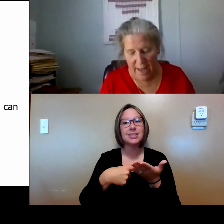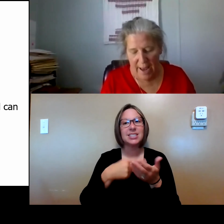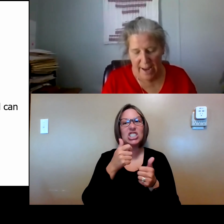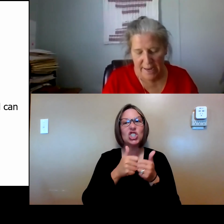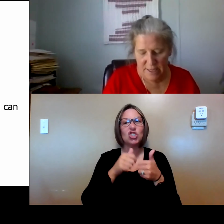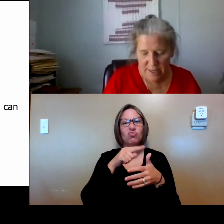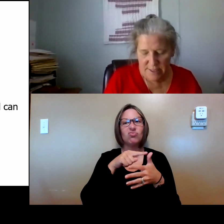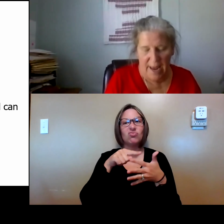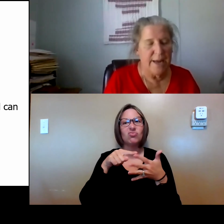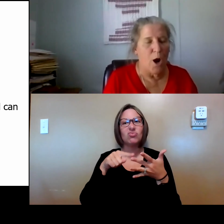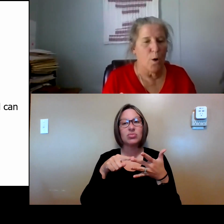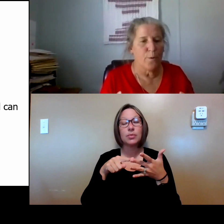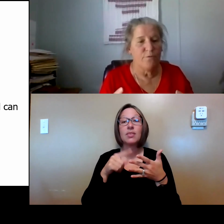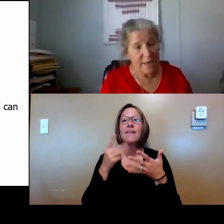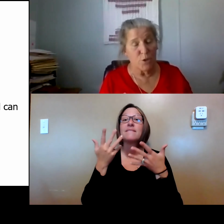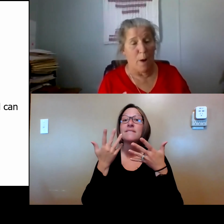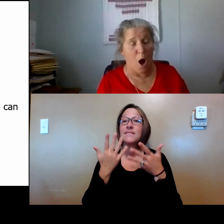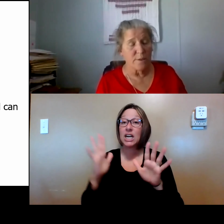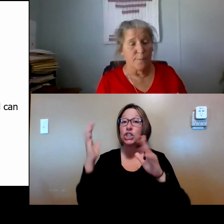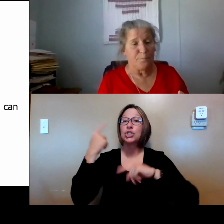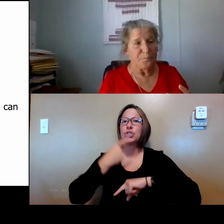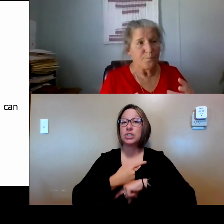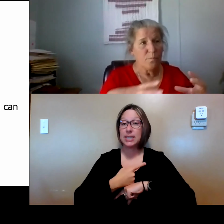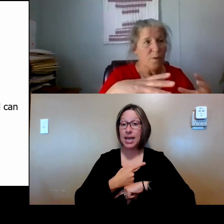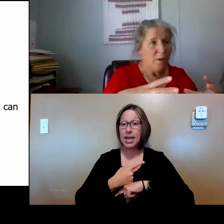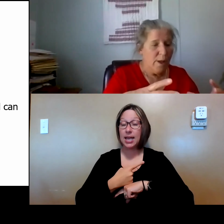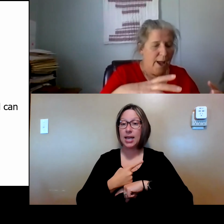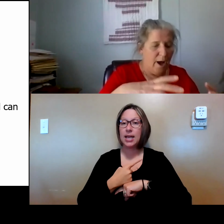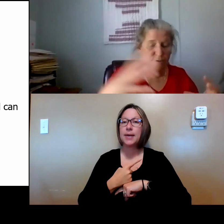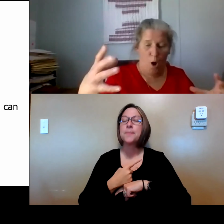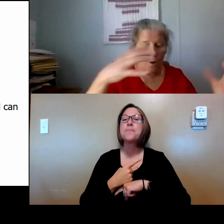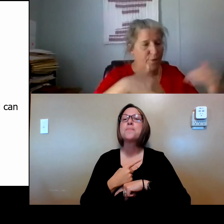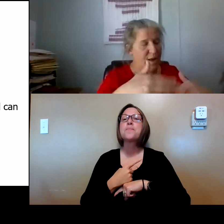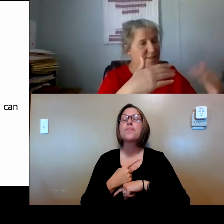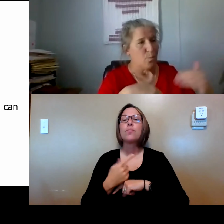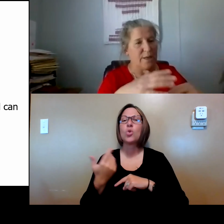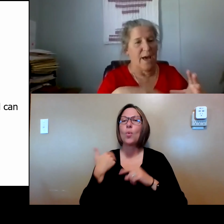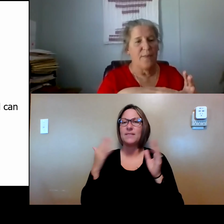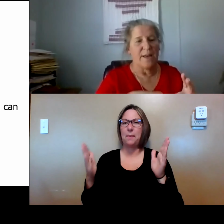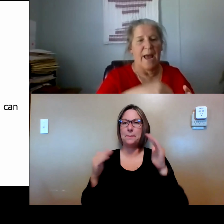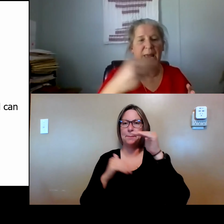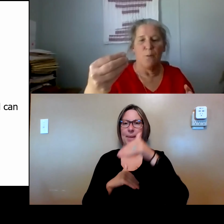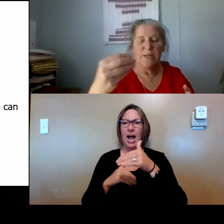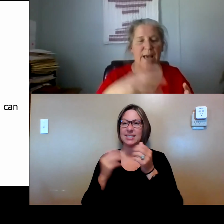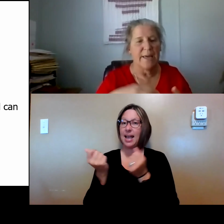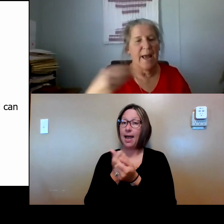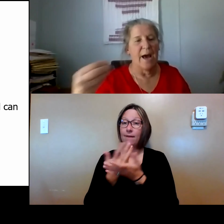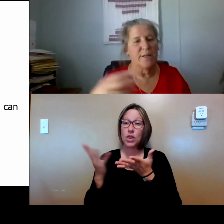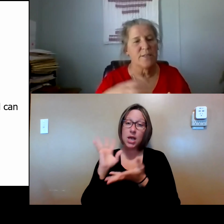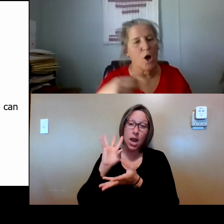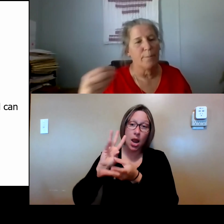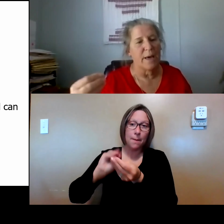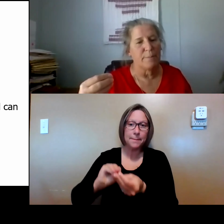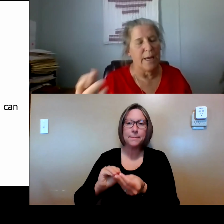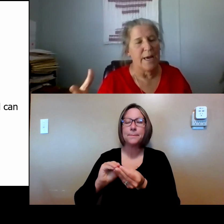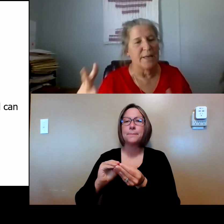minutes and take our finish box of all the things that we had done that day, and we'd take it out